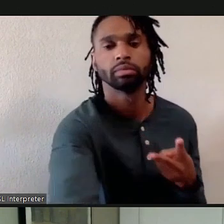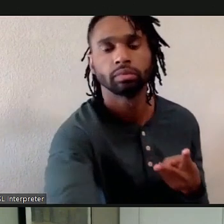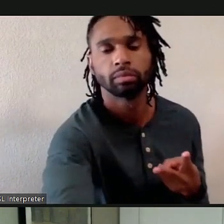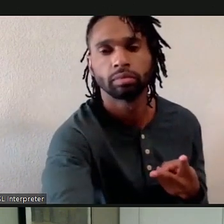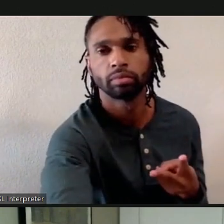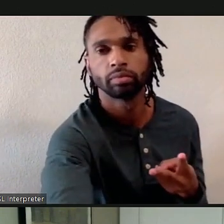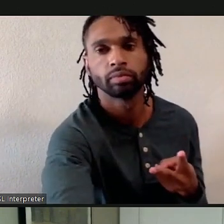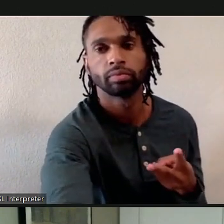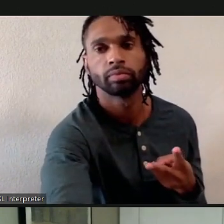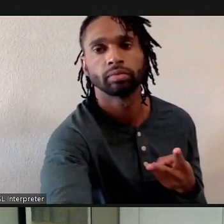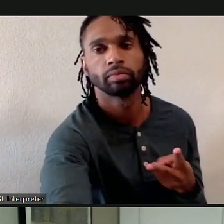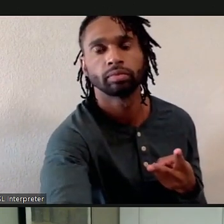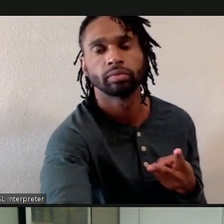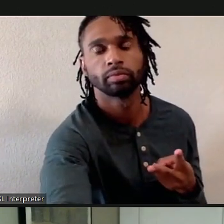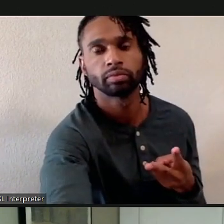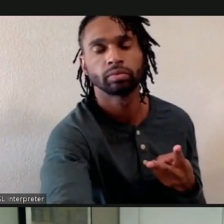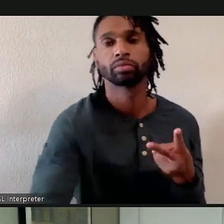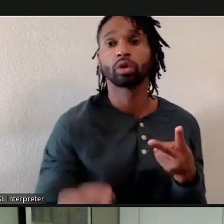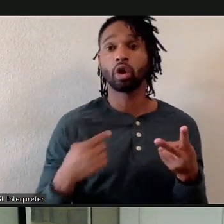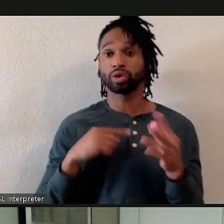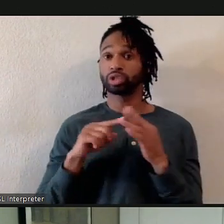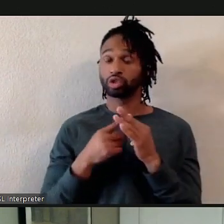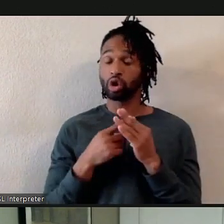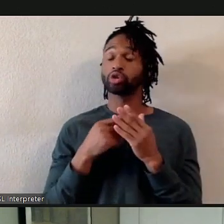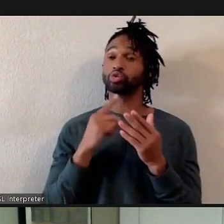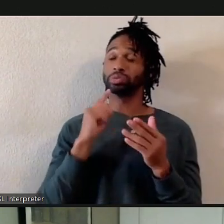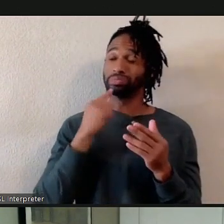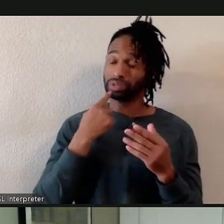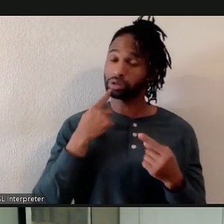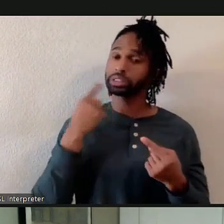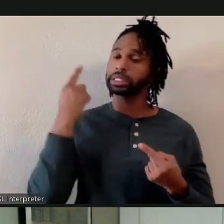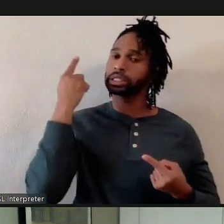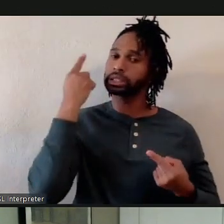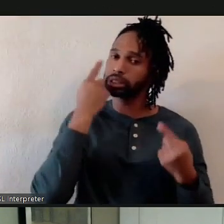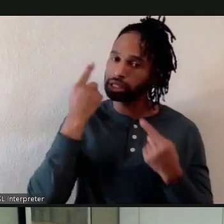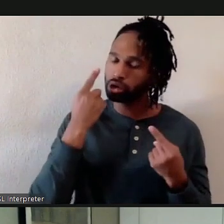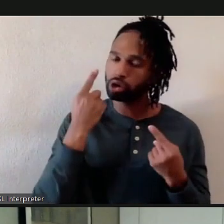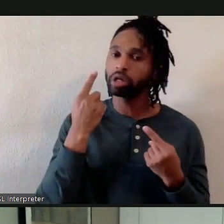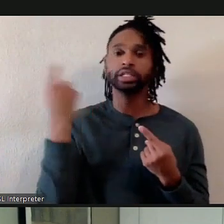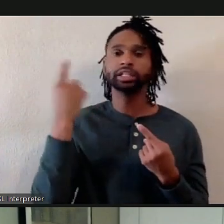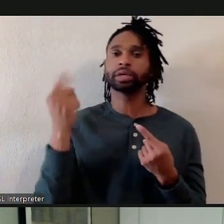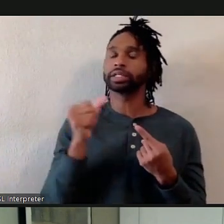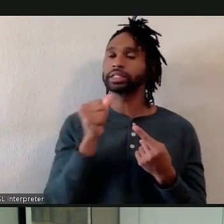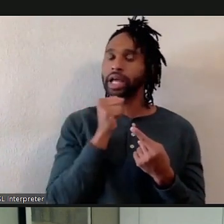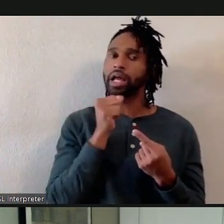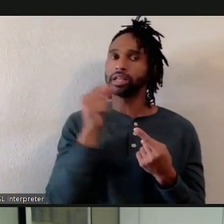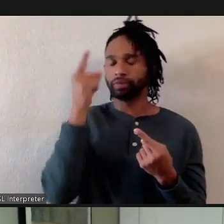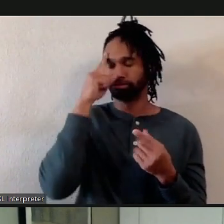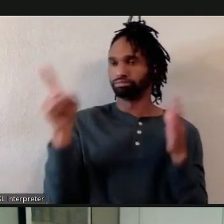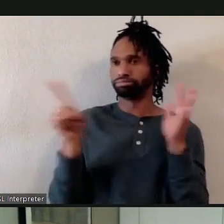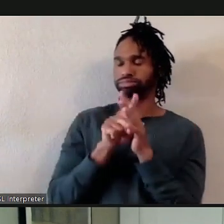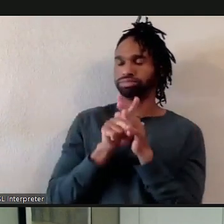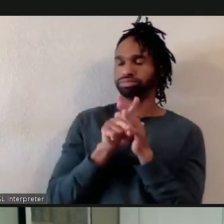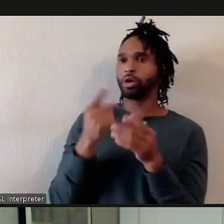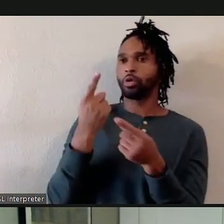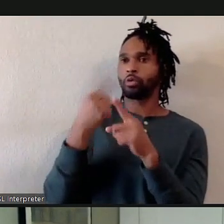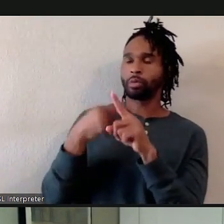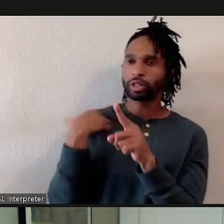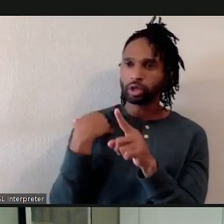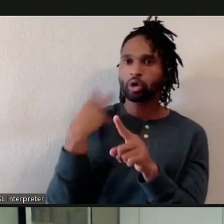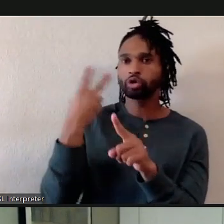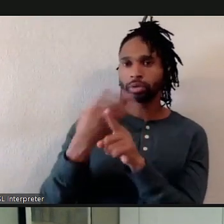are we starting to seriously consider what was once unthinkable about a month or two ago, sort of the